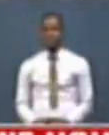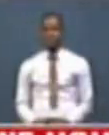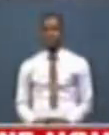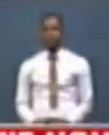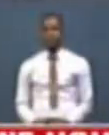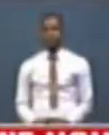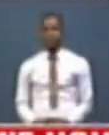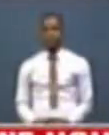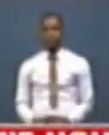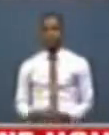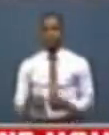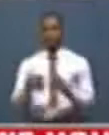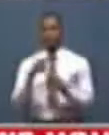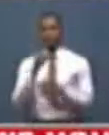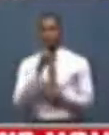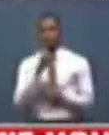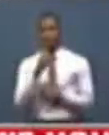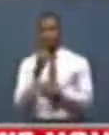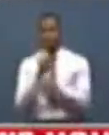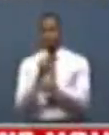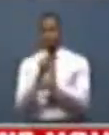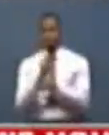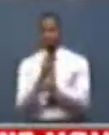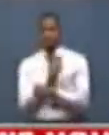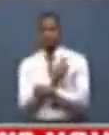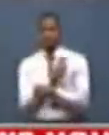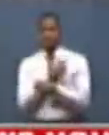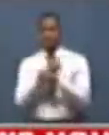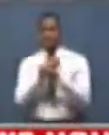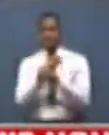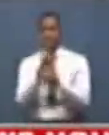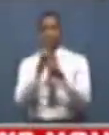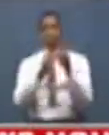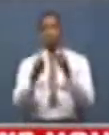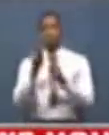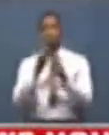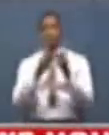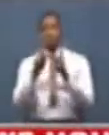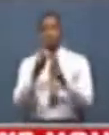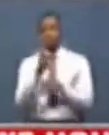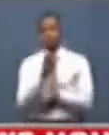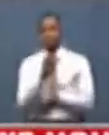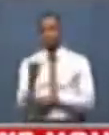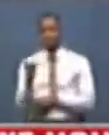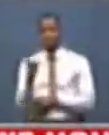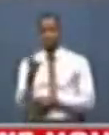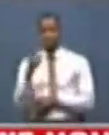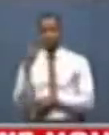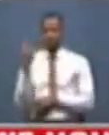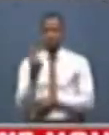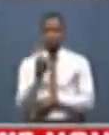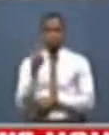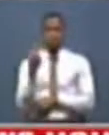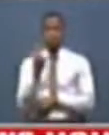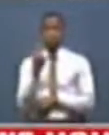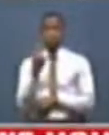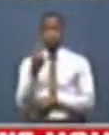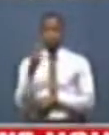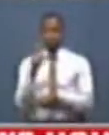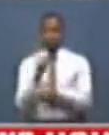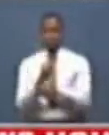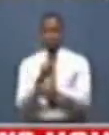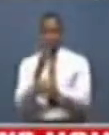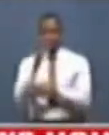The primary duty of a police officer is to protect people and property at all times. Therefore, the Operation